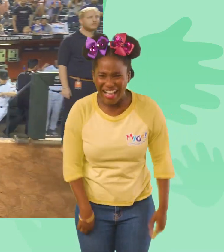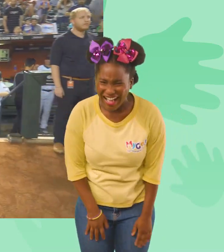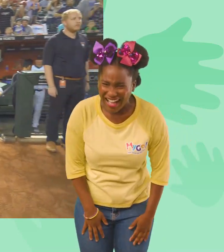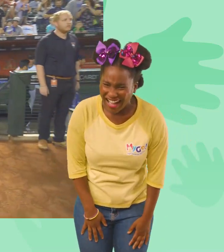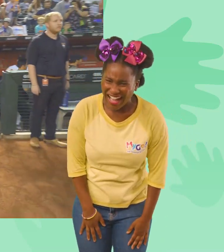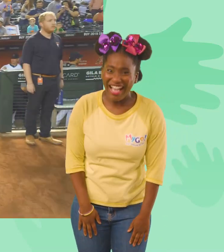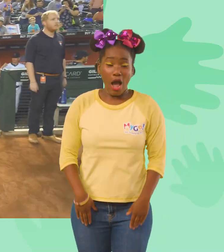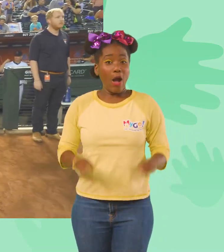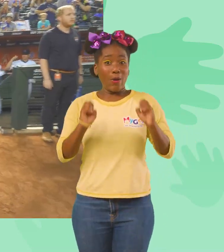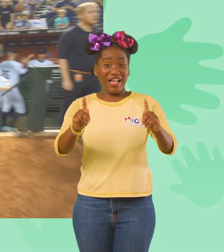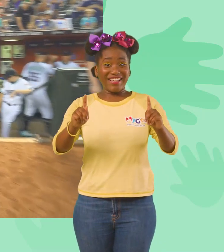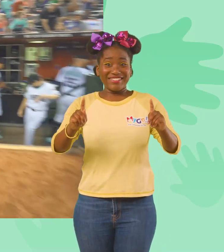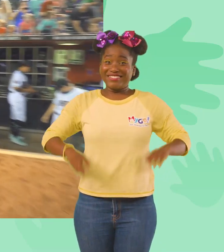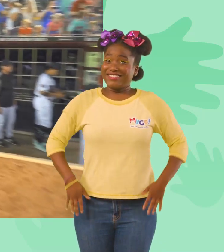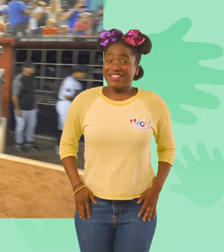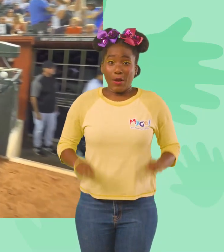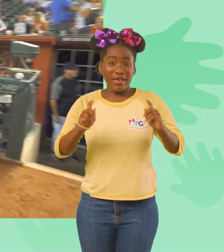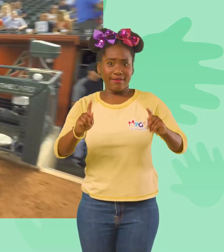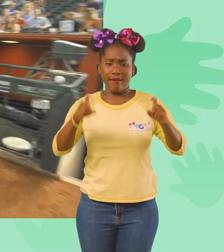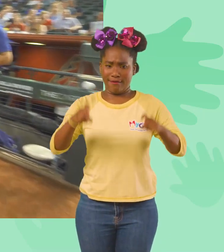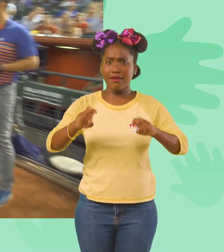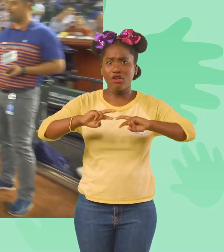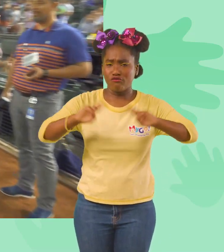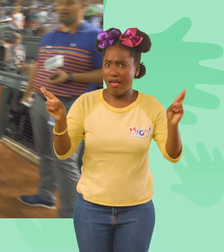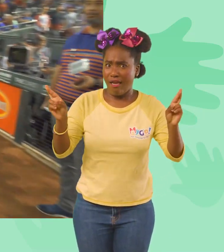Woo-hoo-hoo-hoo. Okay, all right, we need to get ready.